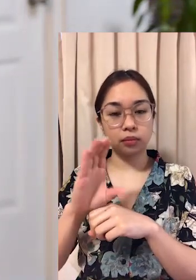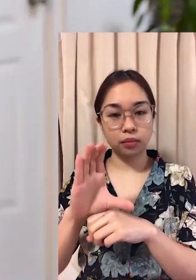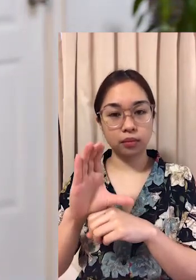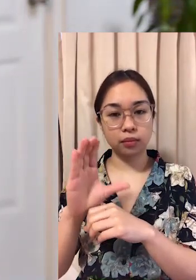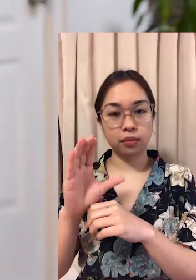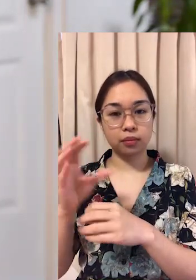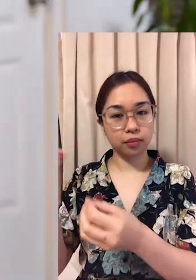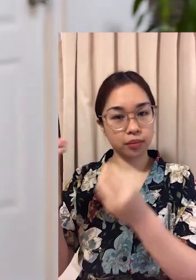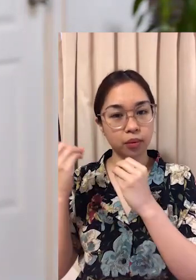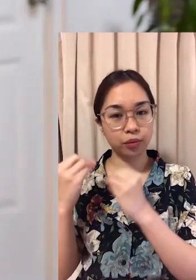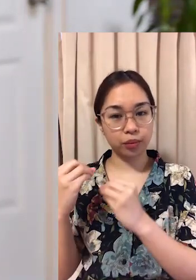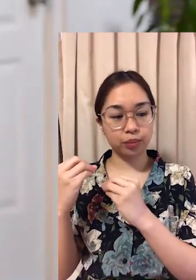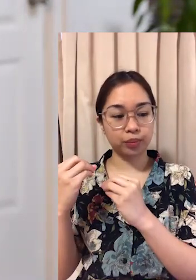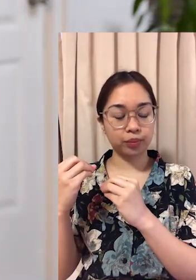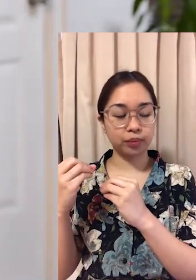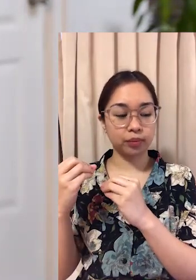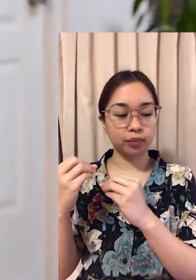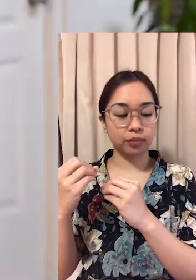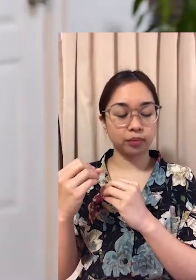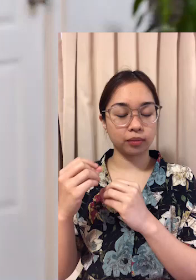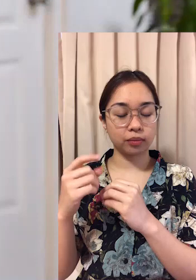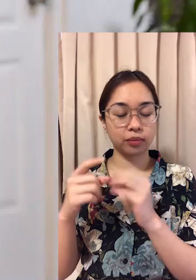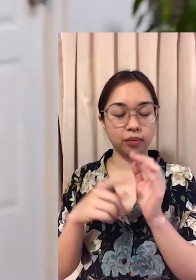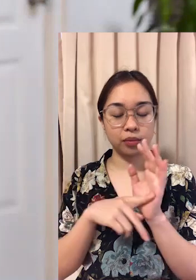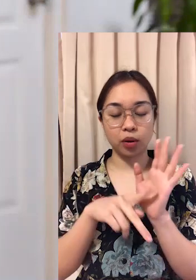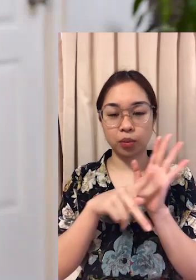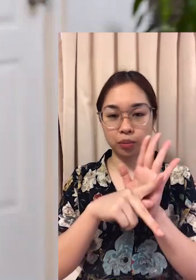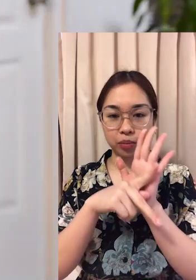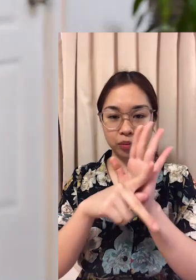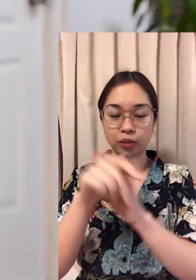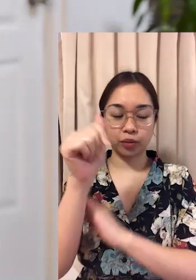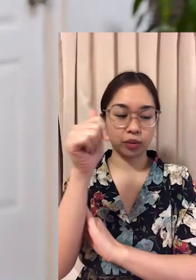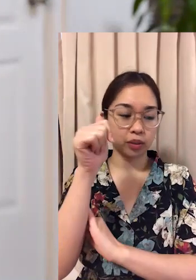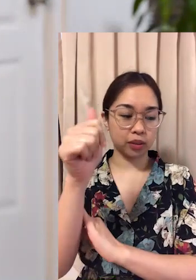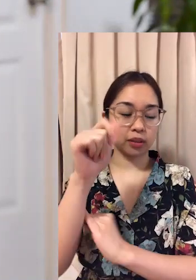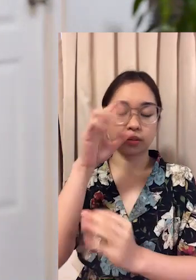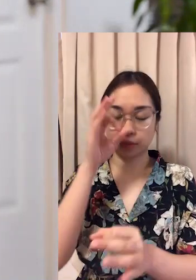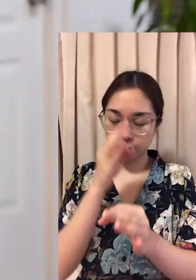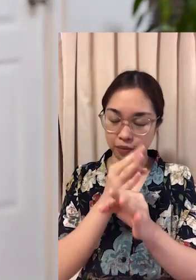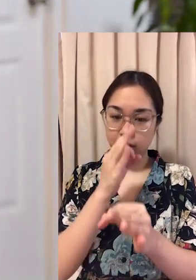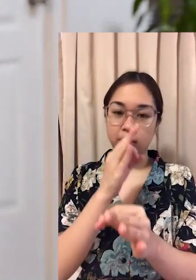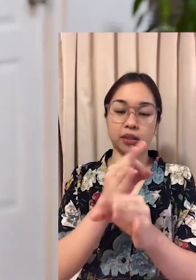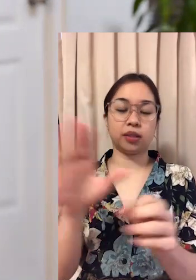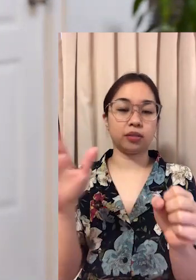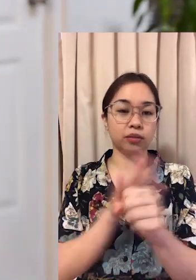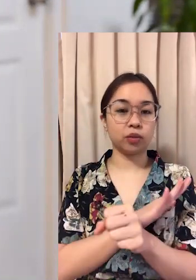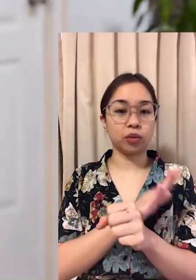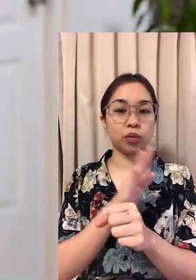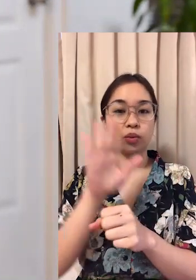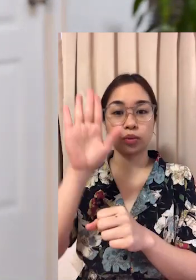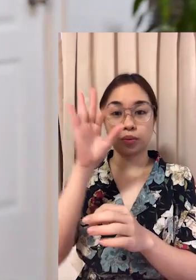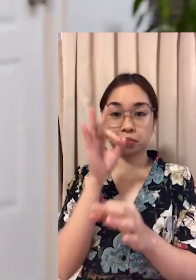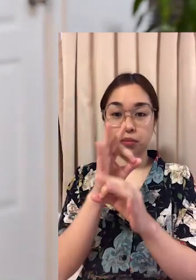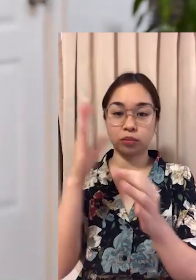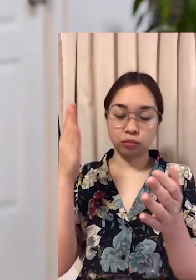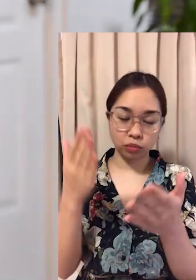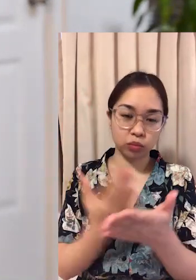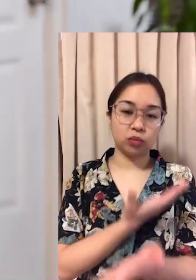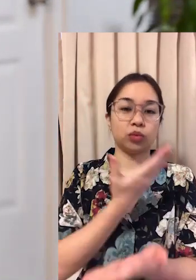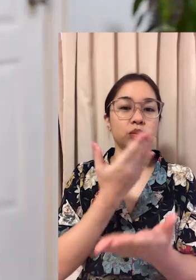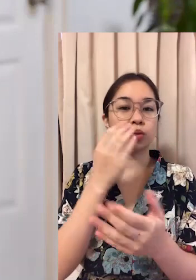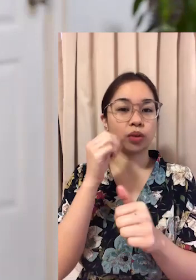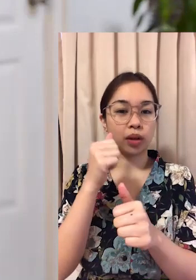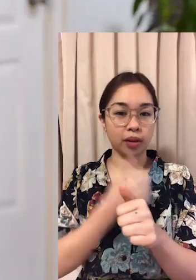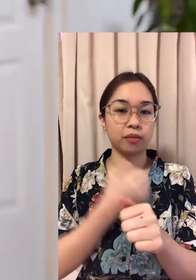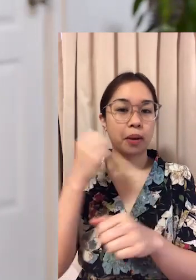have proven Yourself faithful over and over again. Your faithfulness are new every morning. And we also